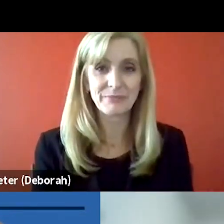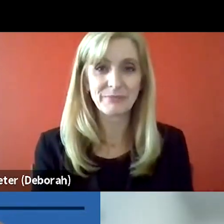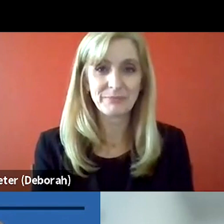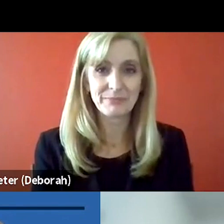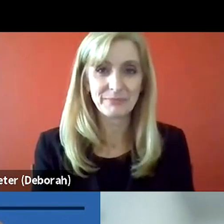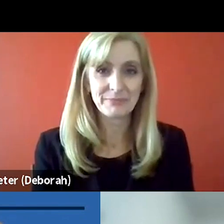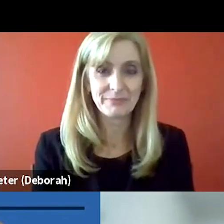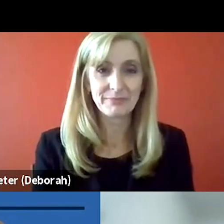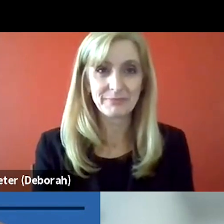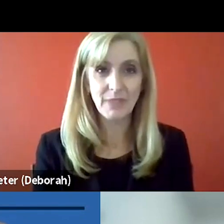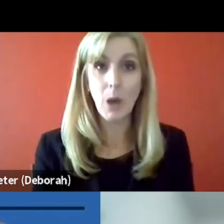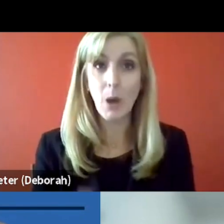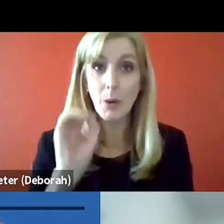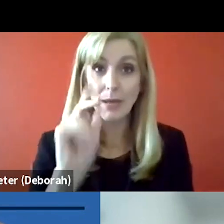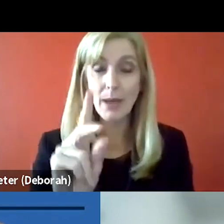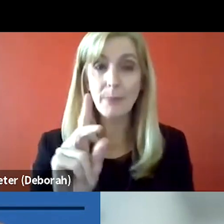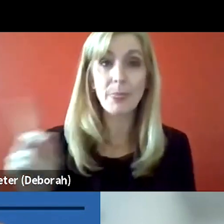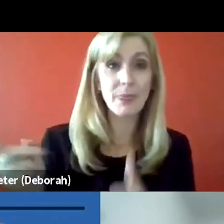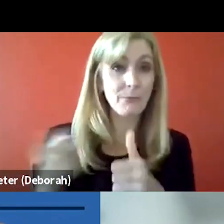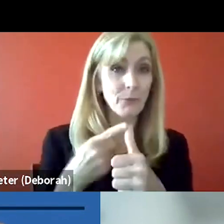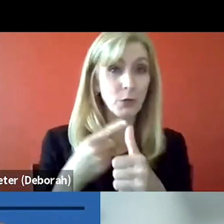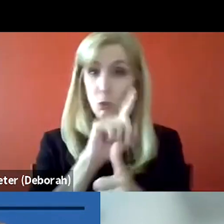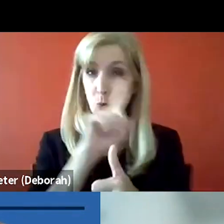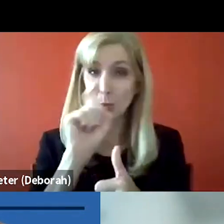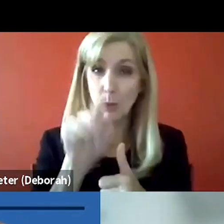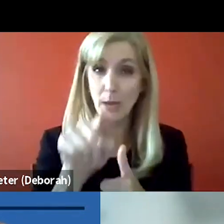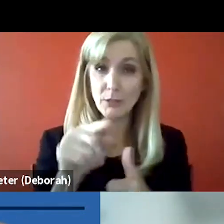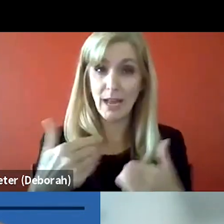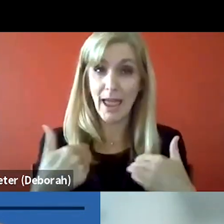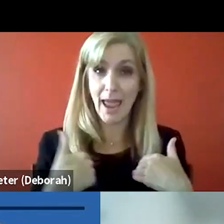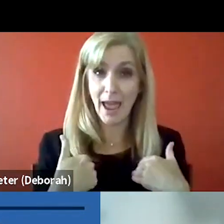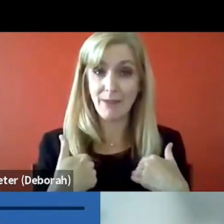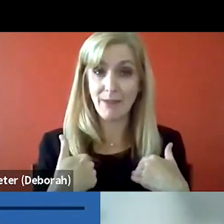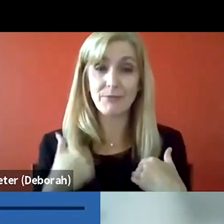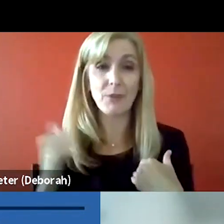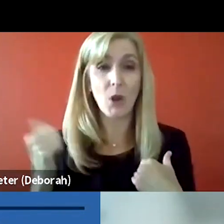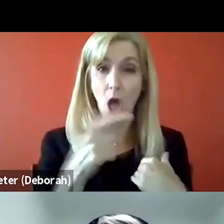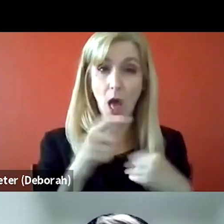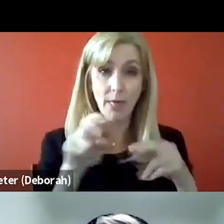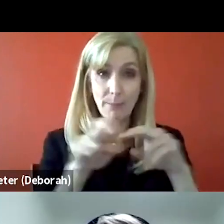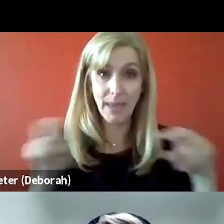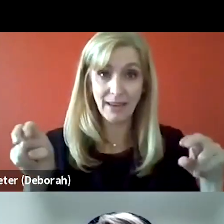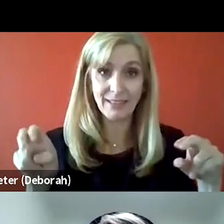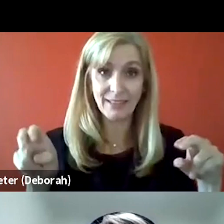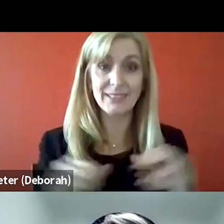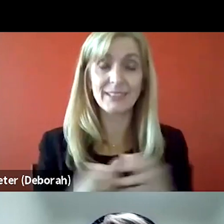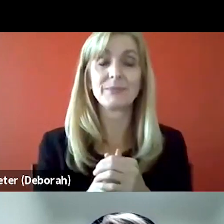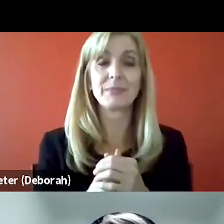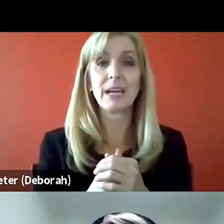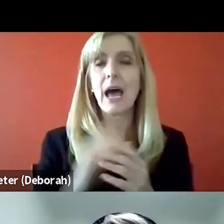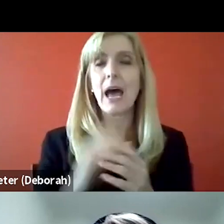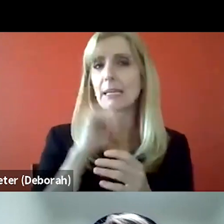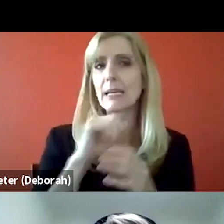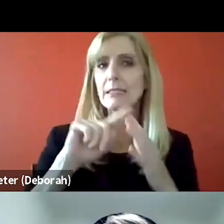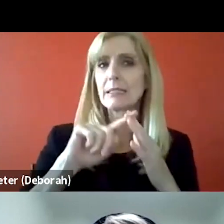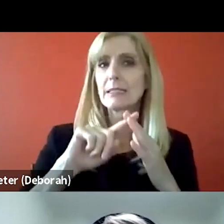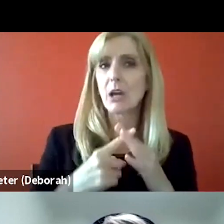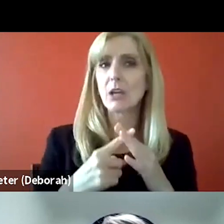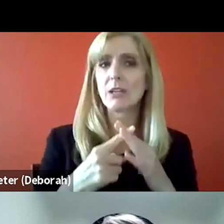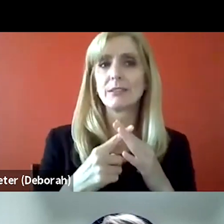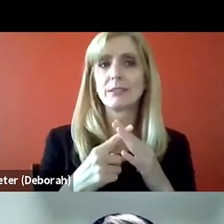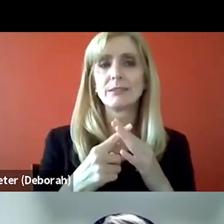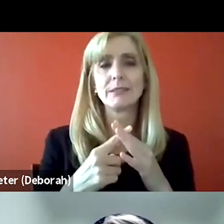All right, so the first question I have is for all the panelists. I guess starting with, I'll go in